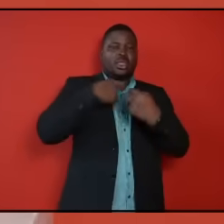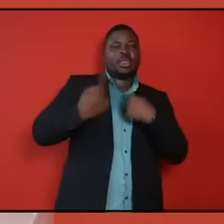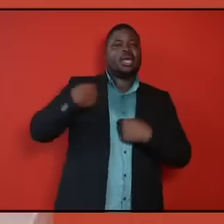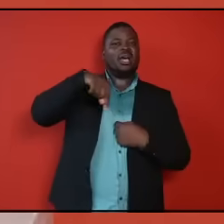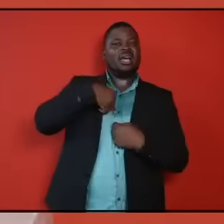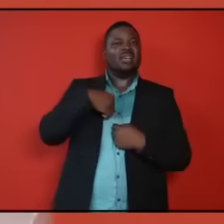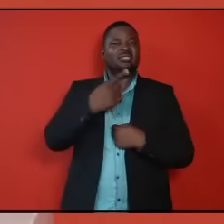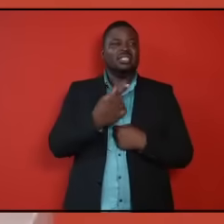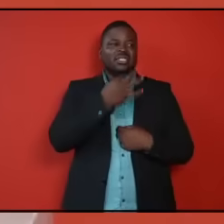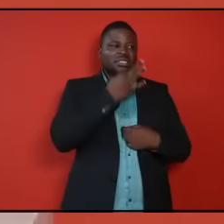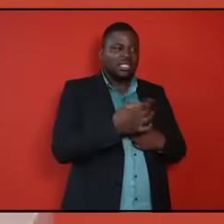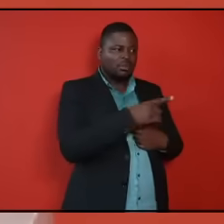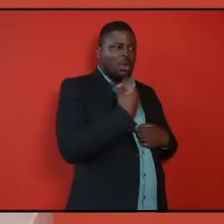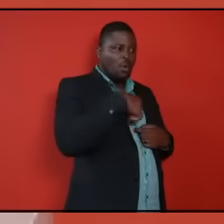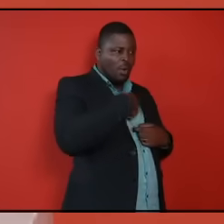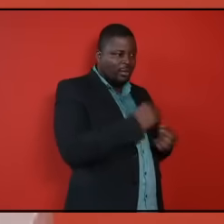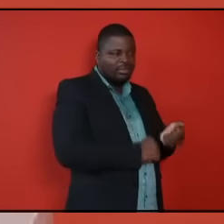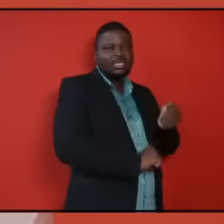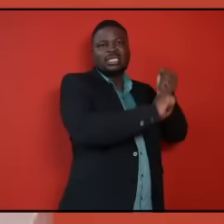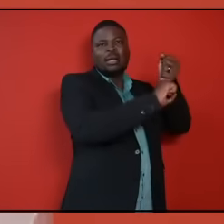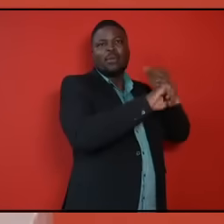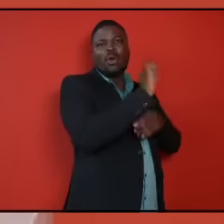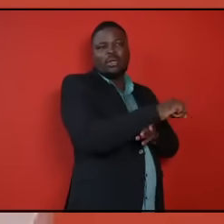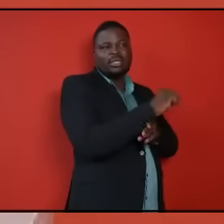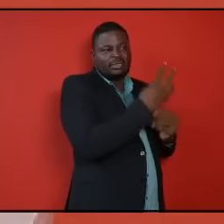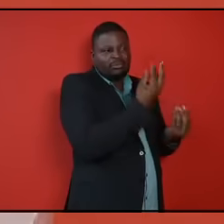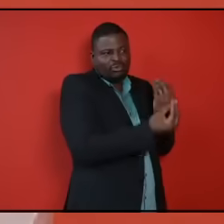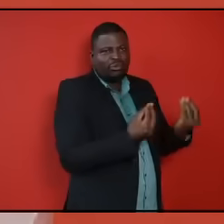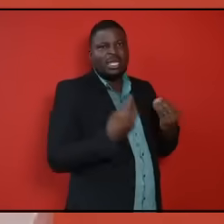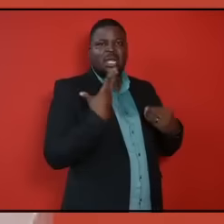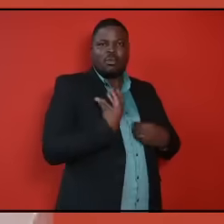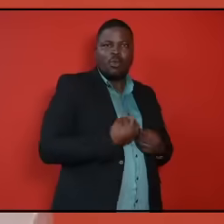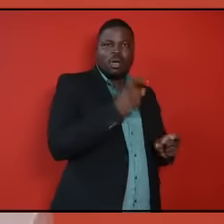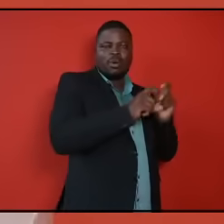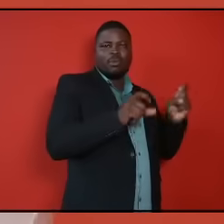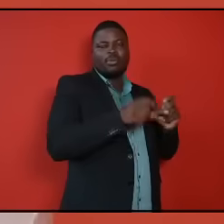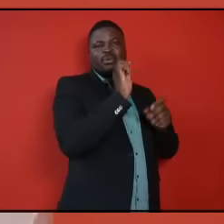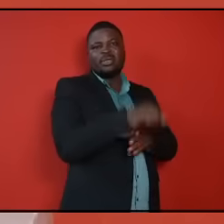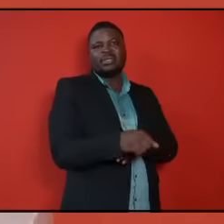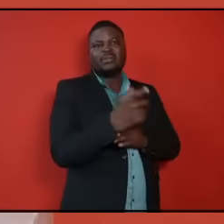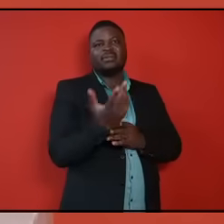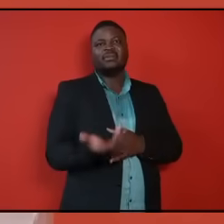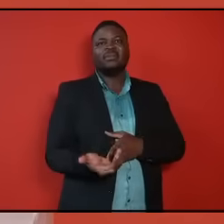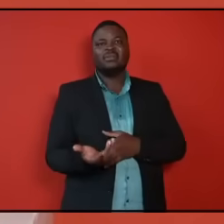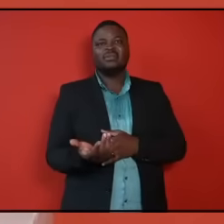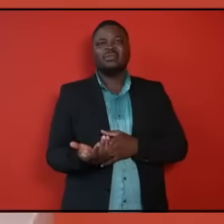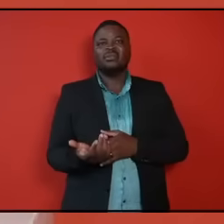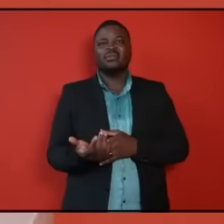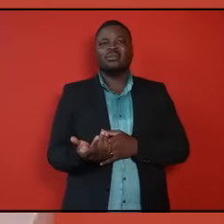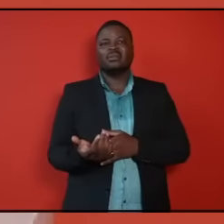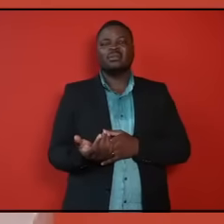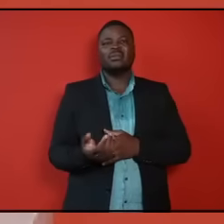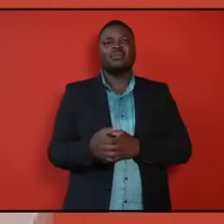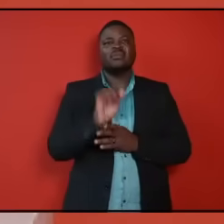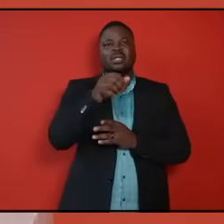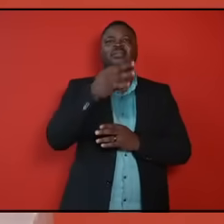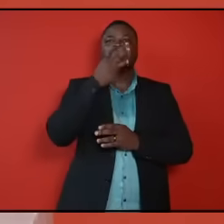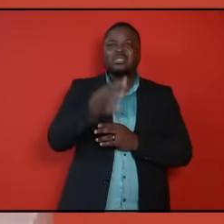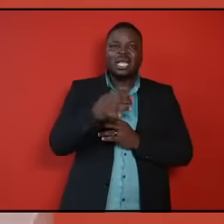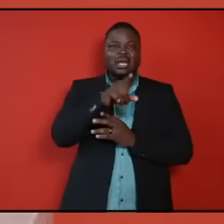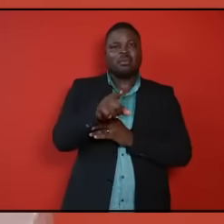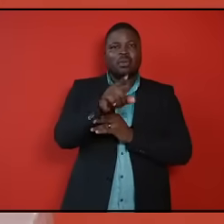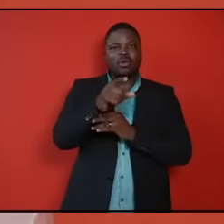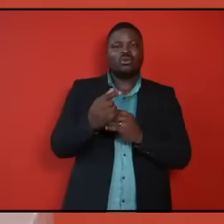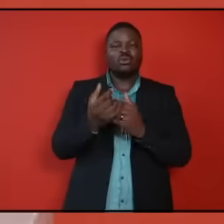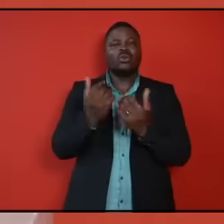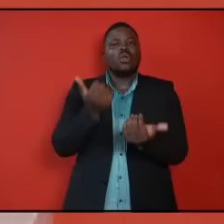the innuendos of a racist, at every corner of this court, there is a soup kitchen,